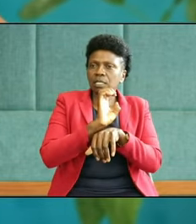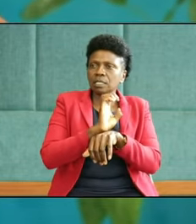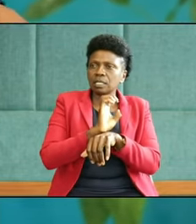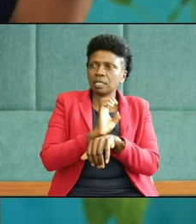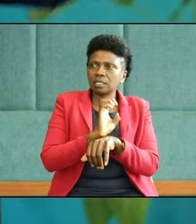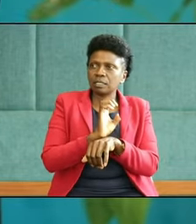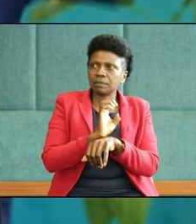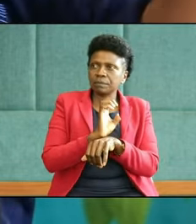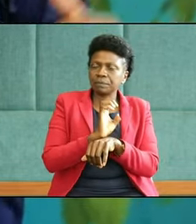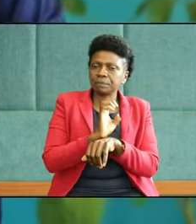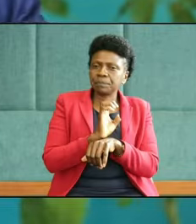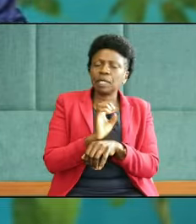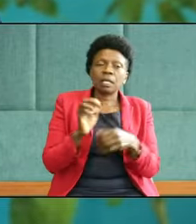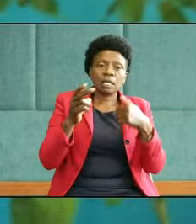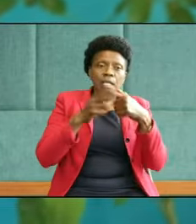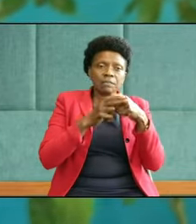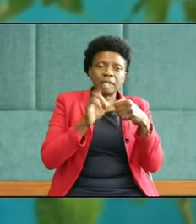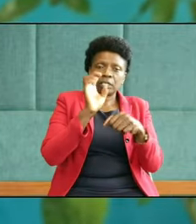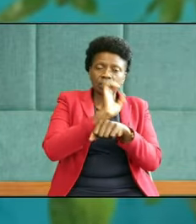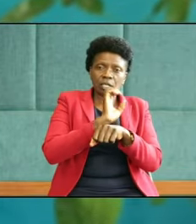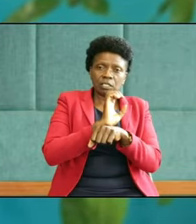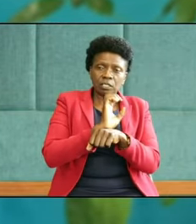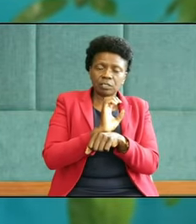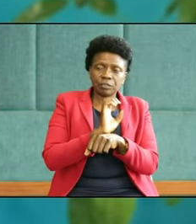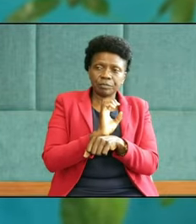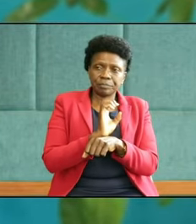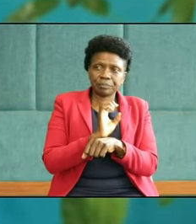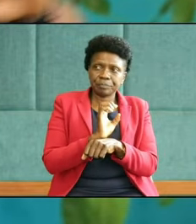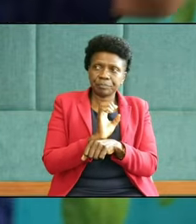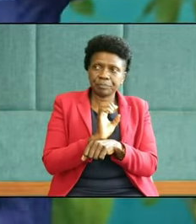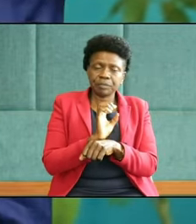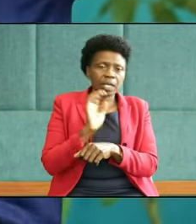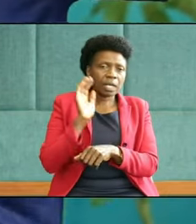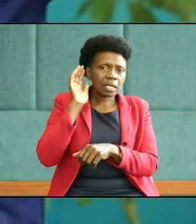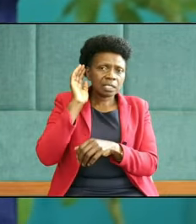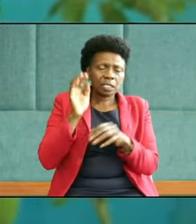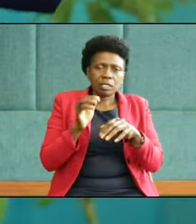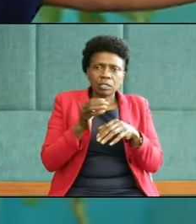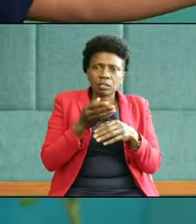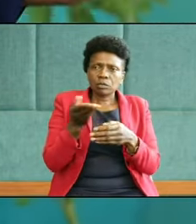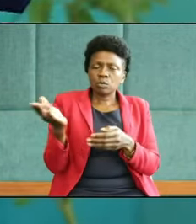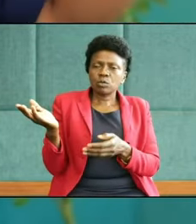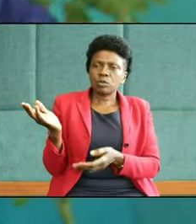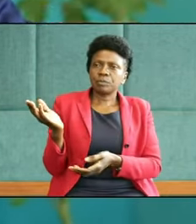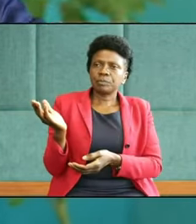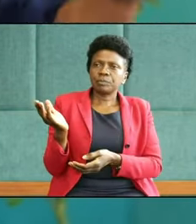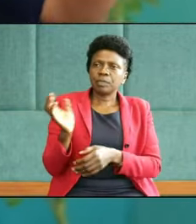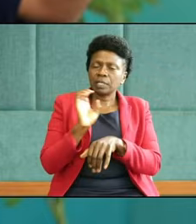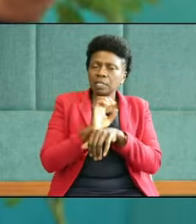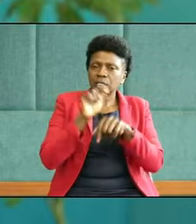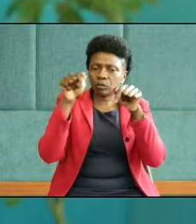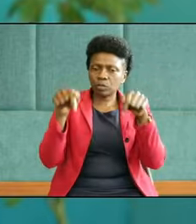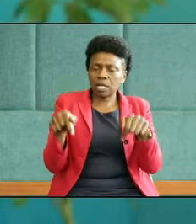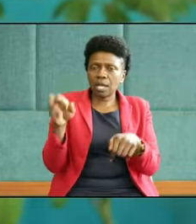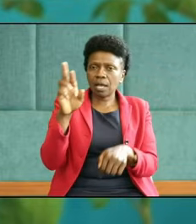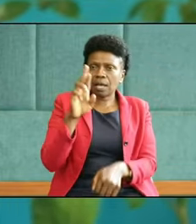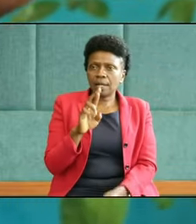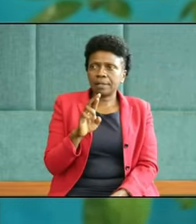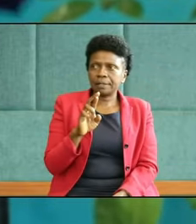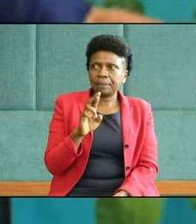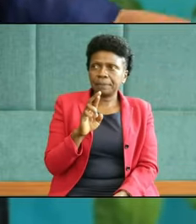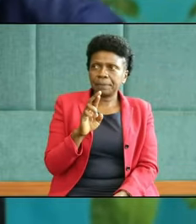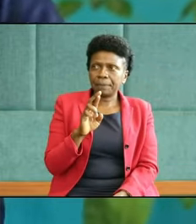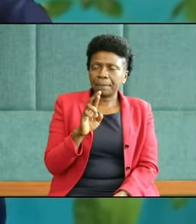Pergamos, the church of Sardis, the church of Laodicea. Listen, those centers today are the